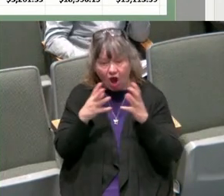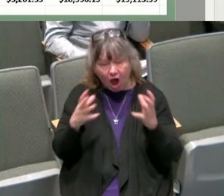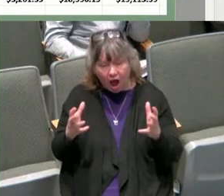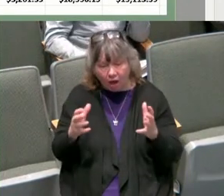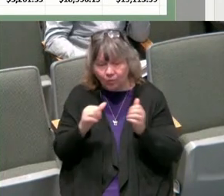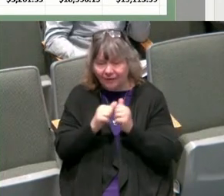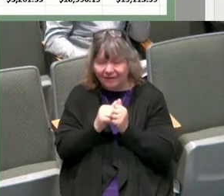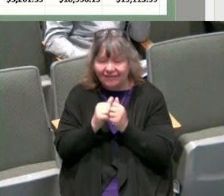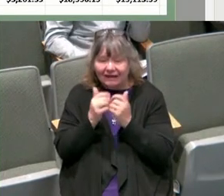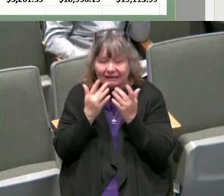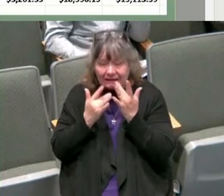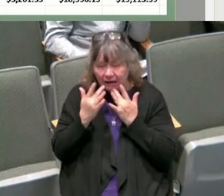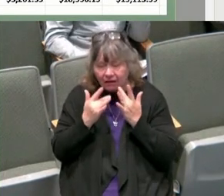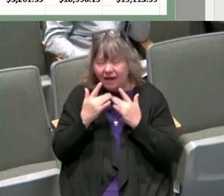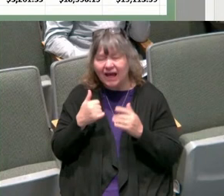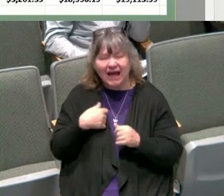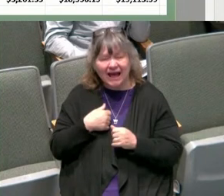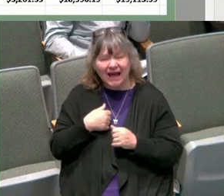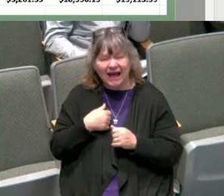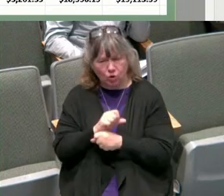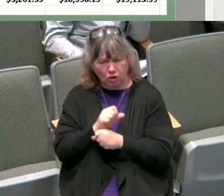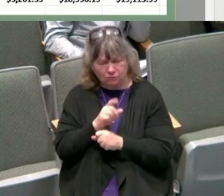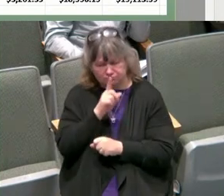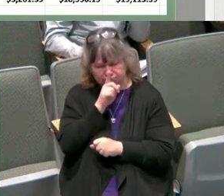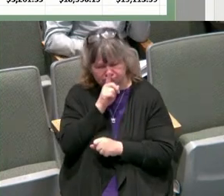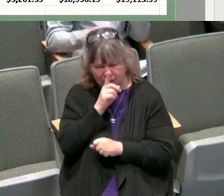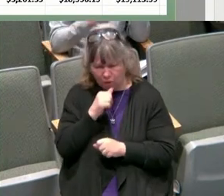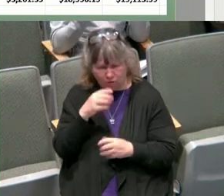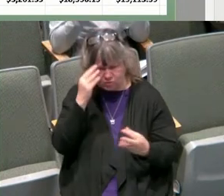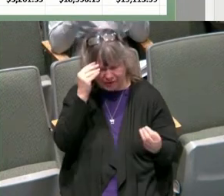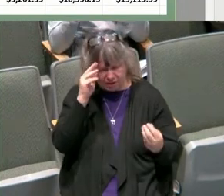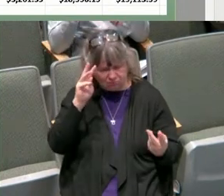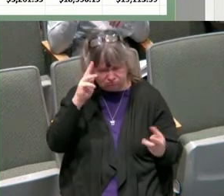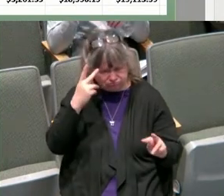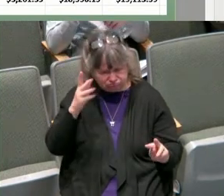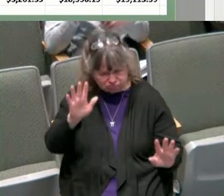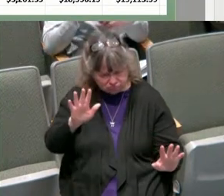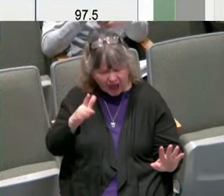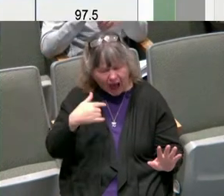I'm proud of the work that we do I don't want you to think that I'm not proud of it